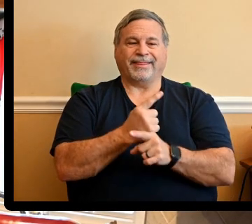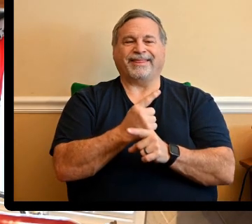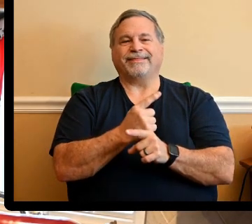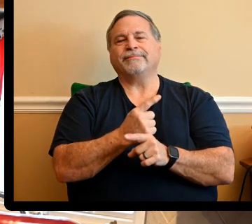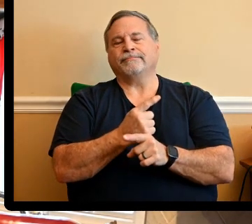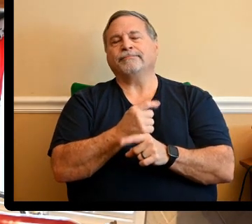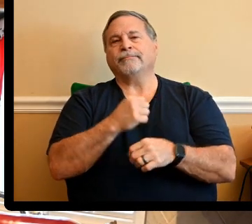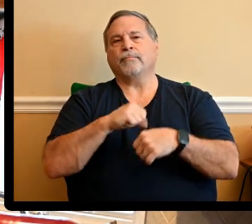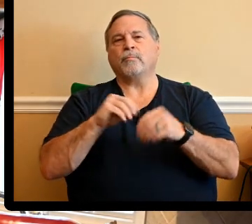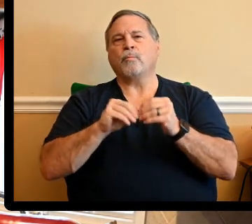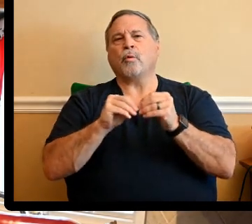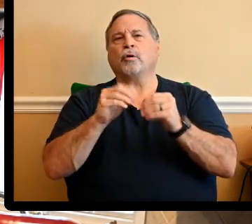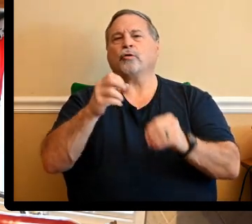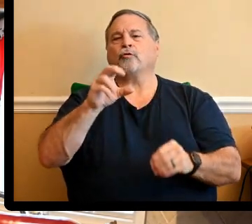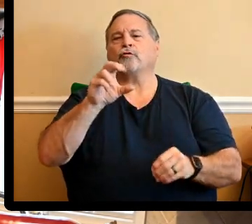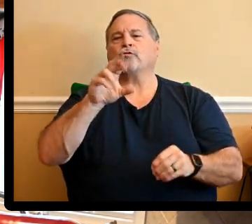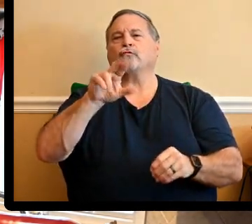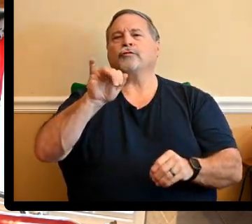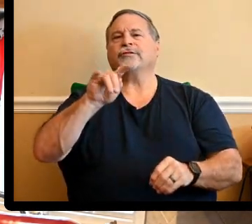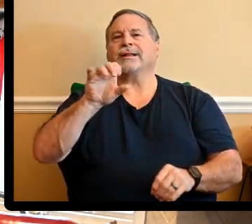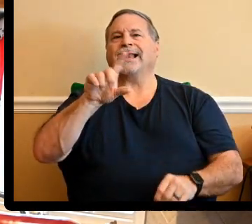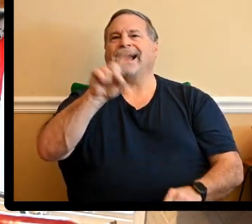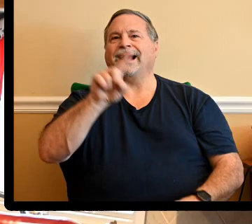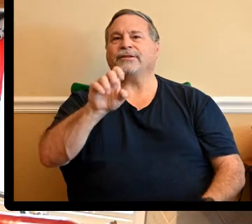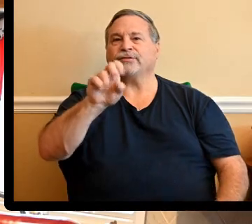and that'll crystallize on them. You don't have to